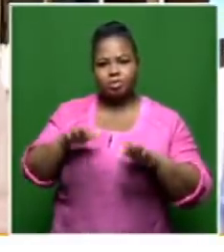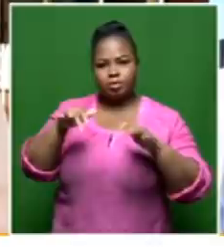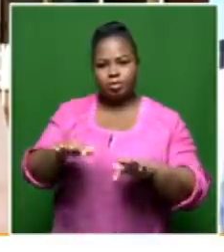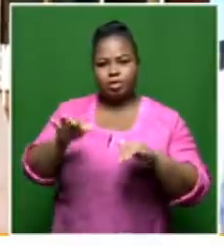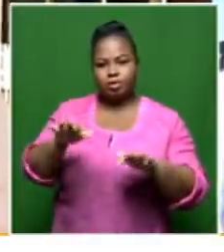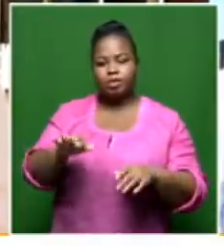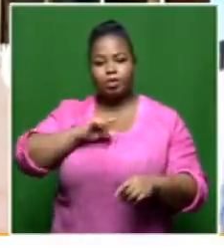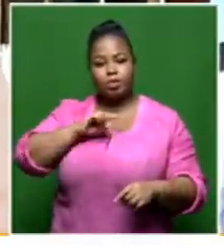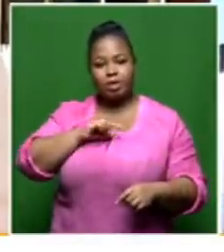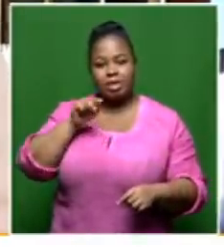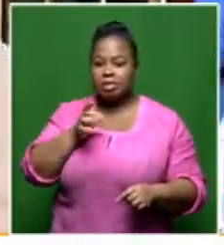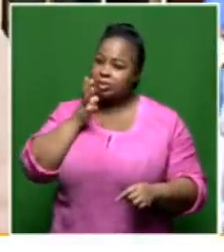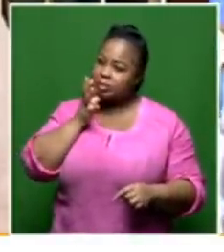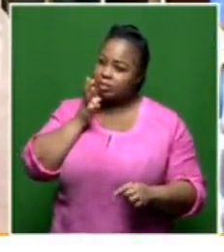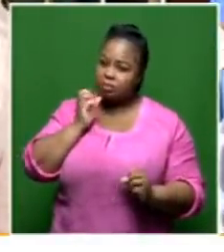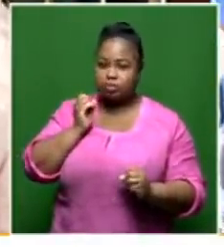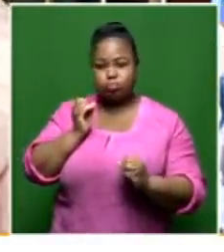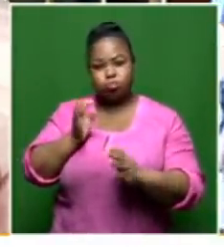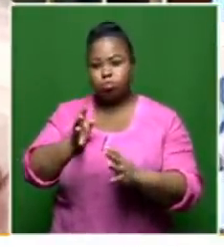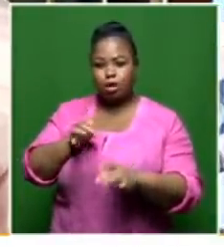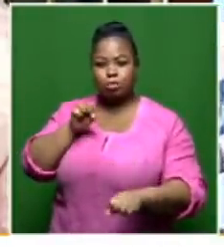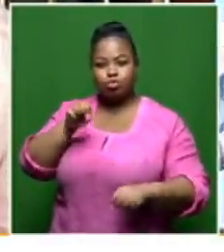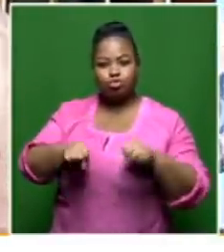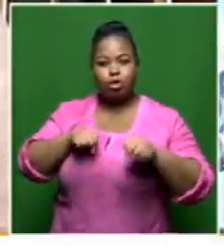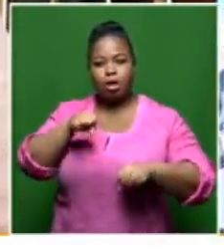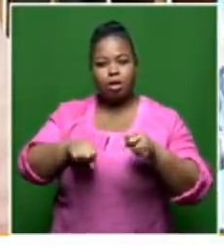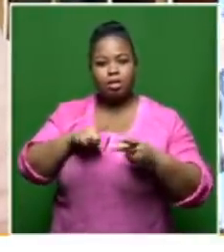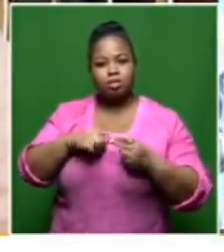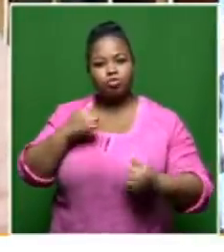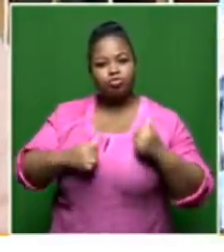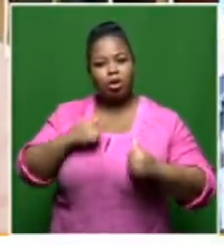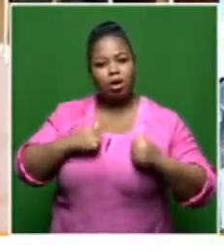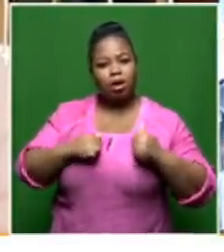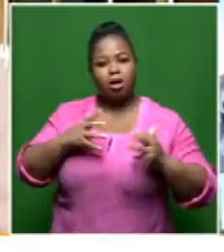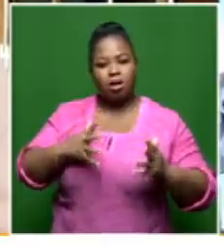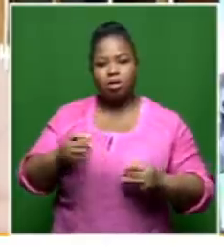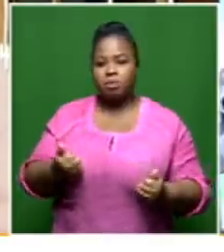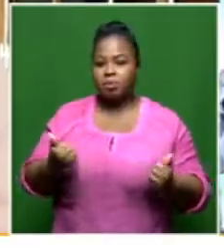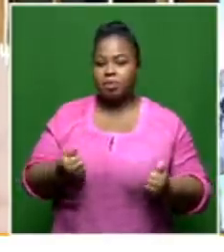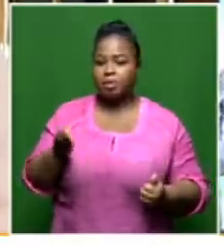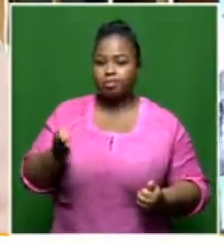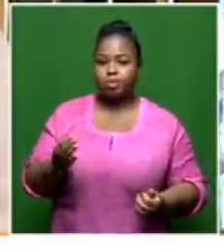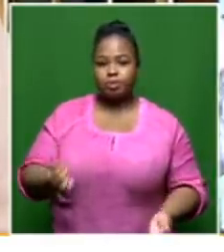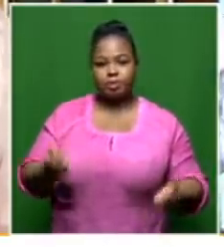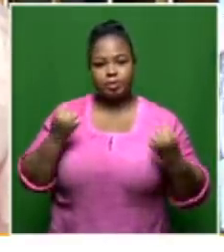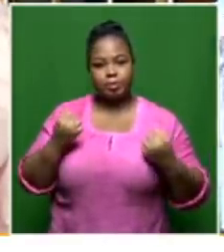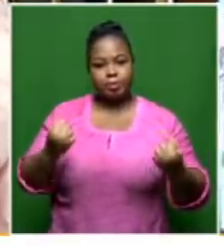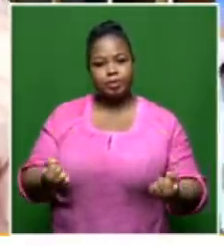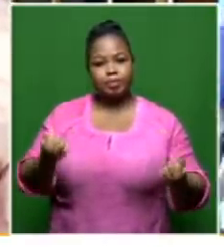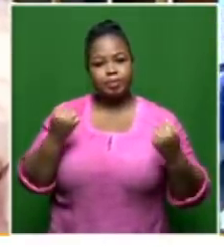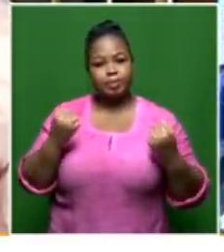the promenade early this morning. Cyclists as well as the runners were already here exercising in